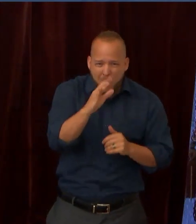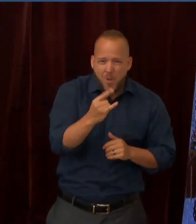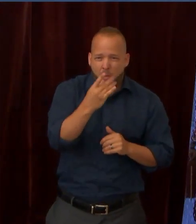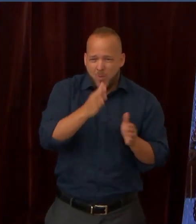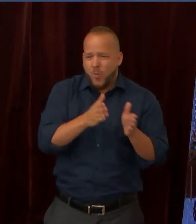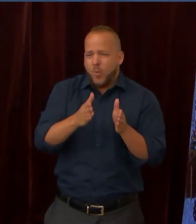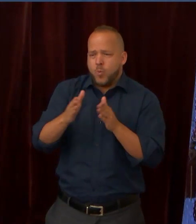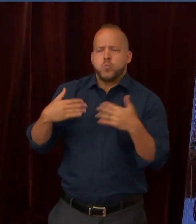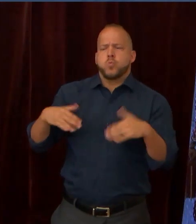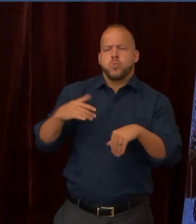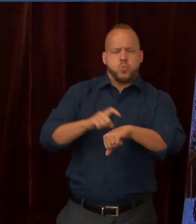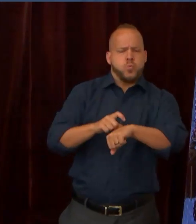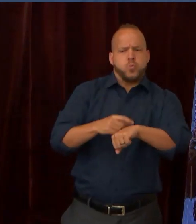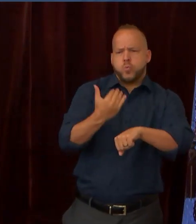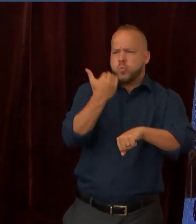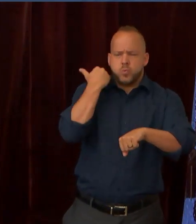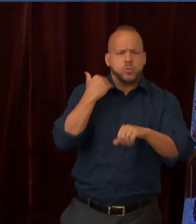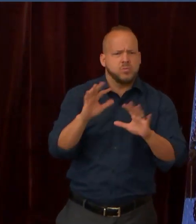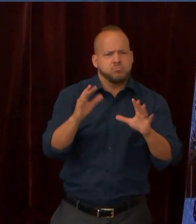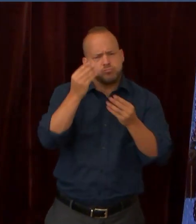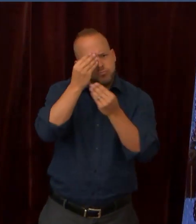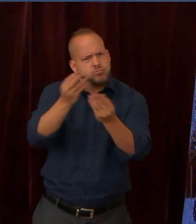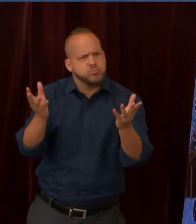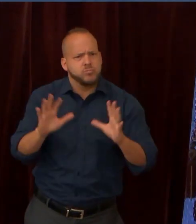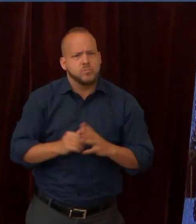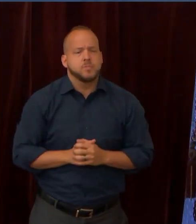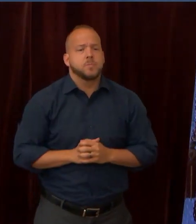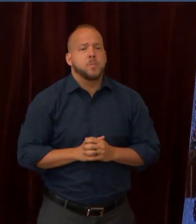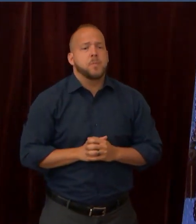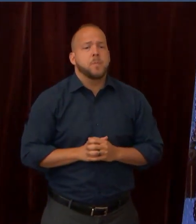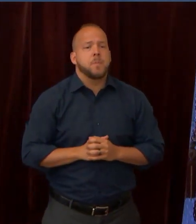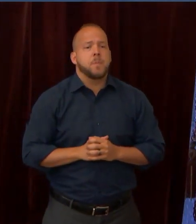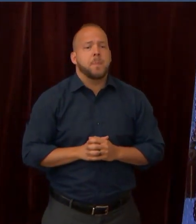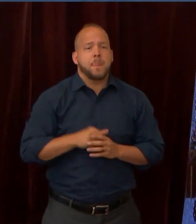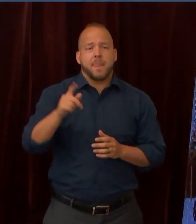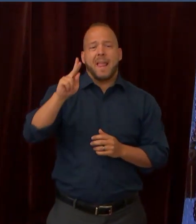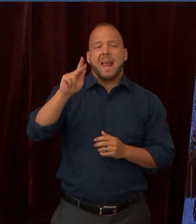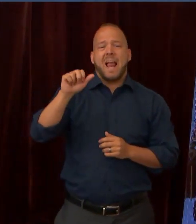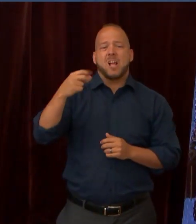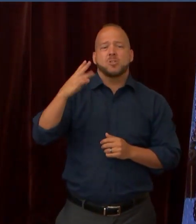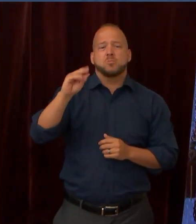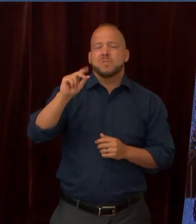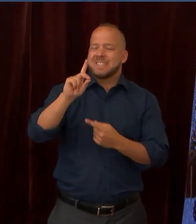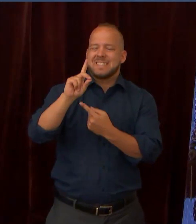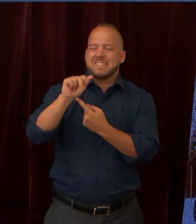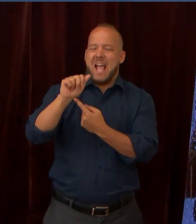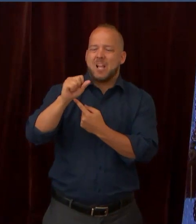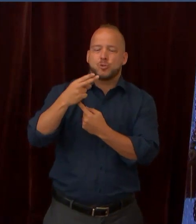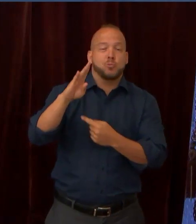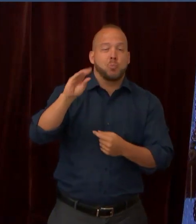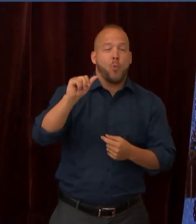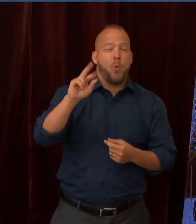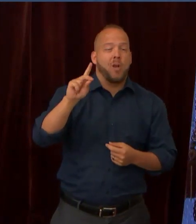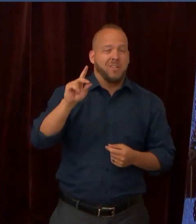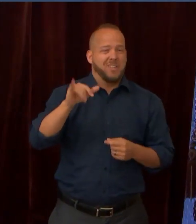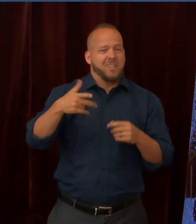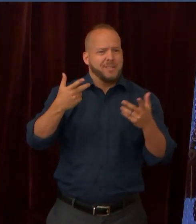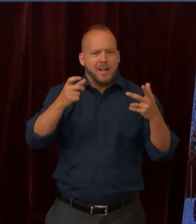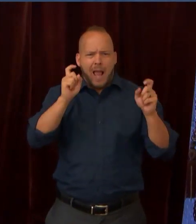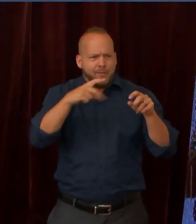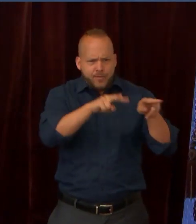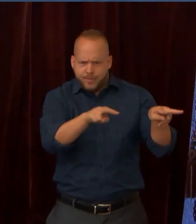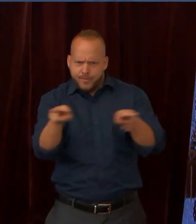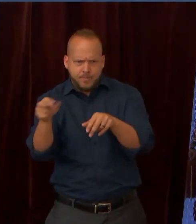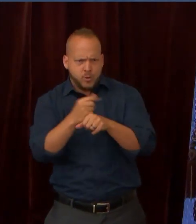dashboard on the status of those efforts today. It's very comprehensive, and it involves hundreds of people.